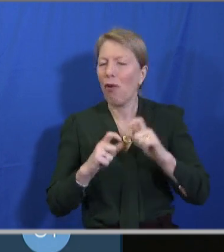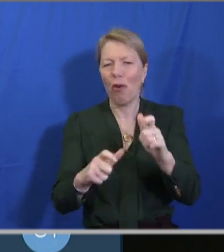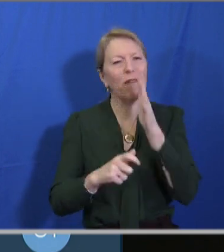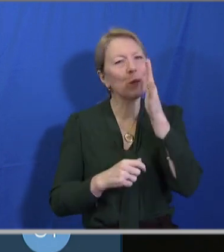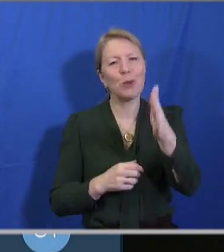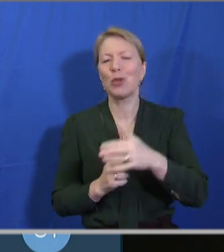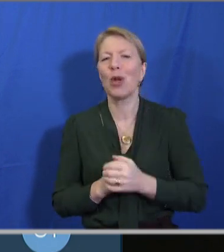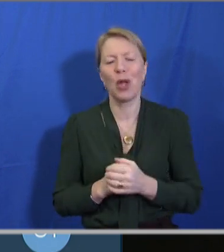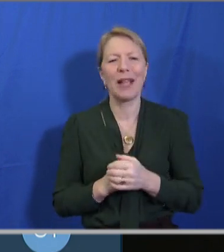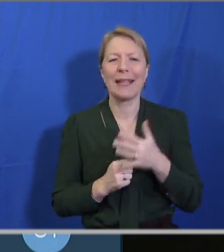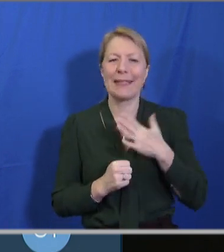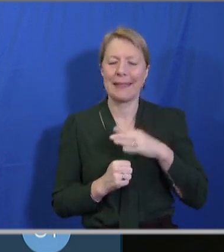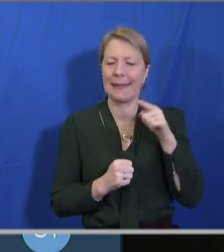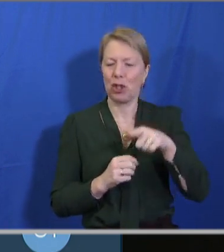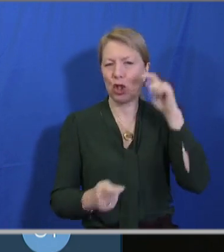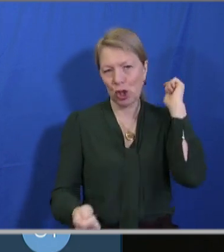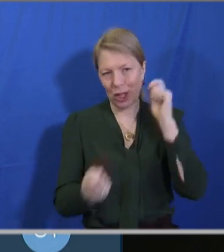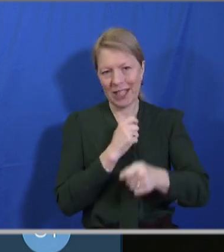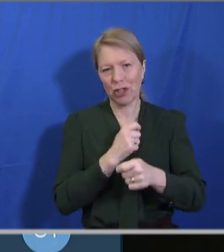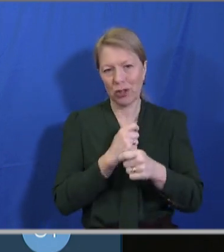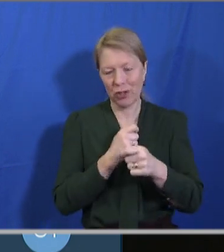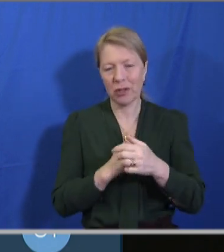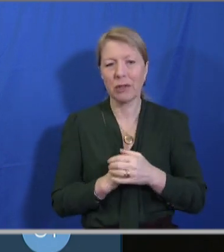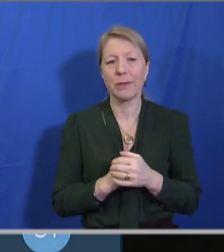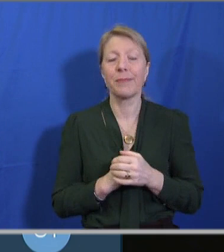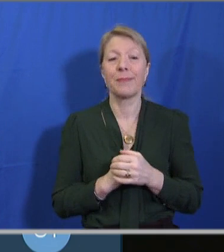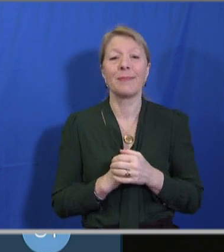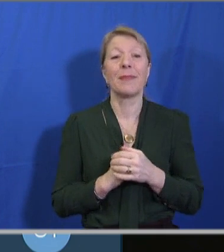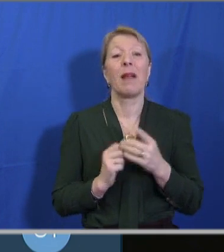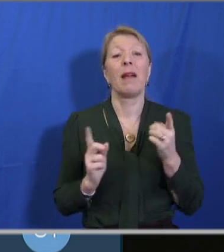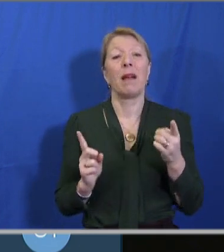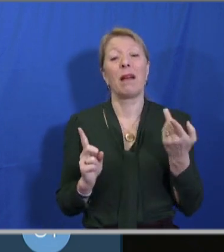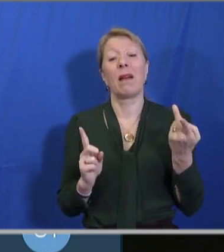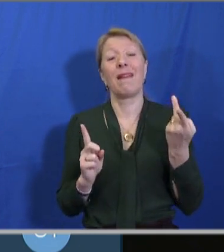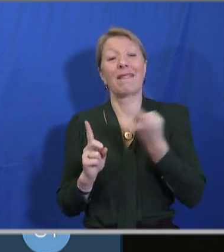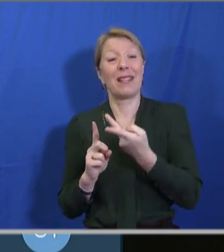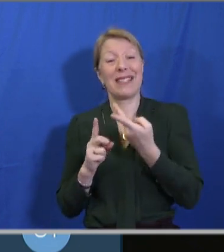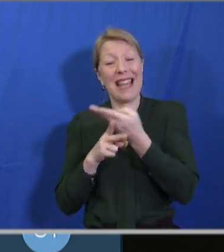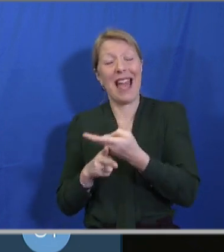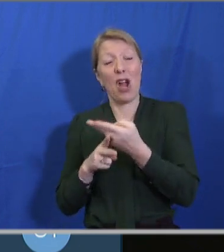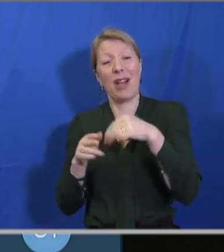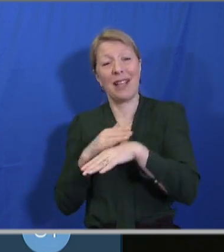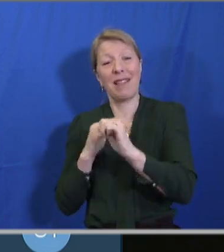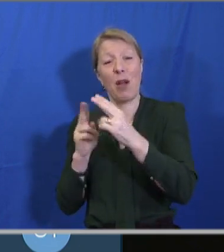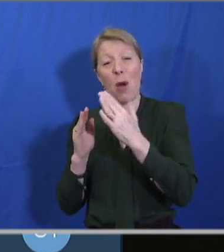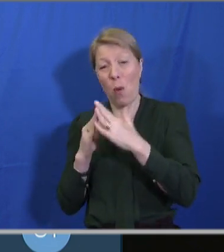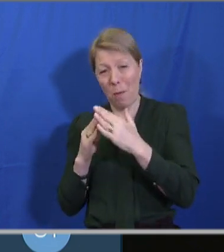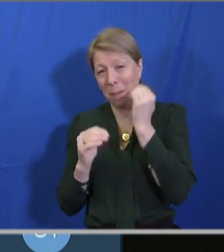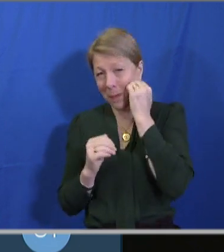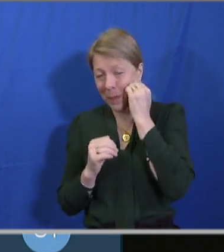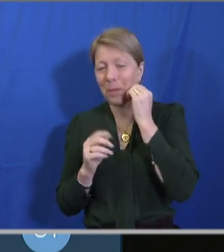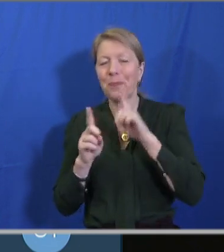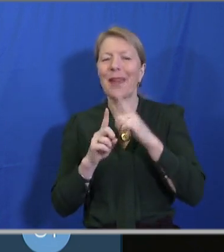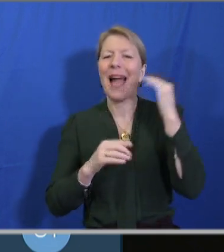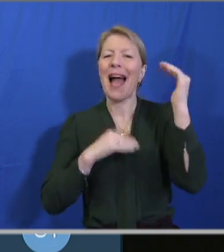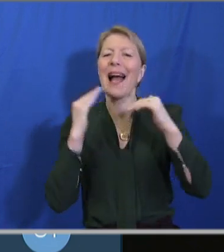overdue, both in terms of how we deliver domiciliary care, but also how adult social care as a whole is delivered. And